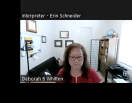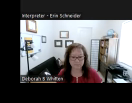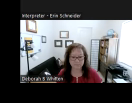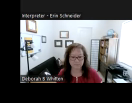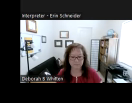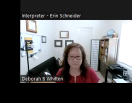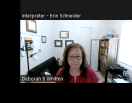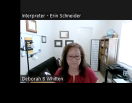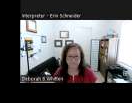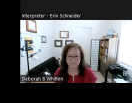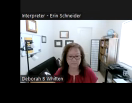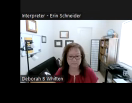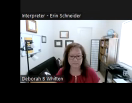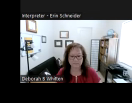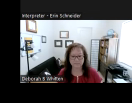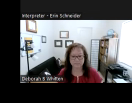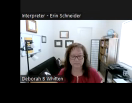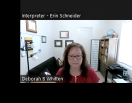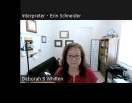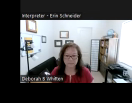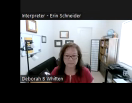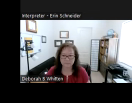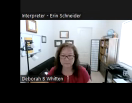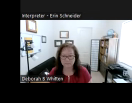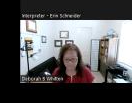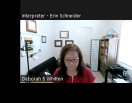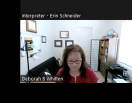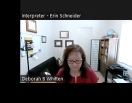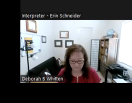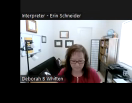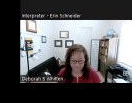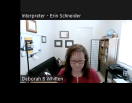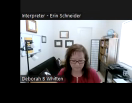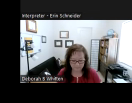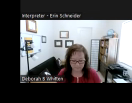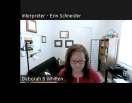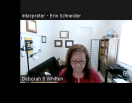Are we waiting, or should I continue? Please continue, Jeff. Oh, okay. Sorry about that.